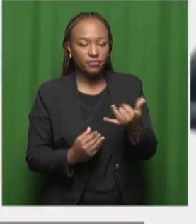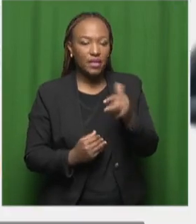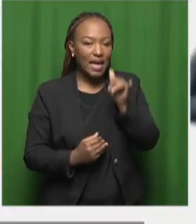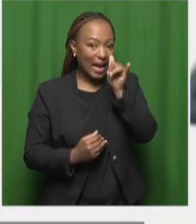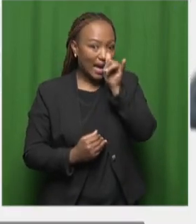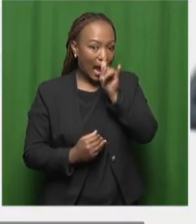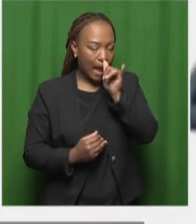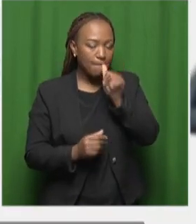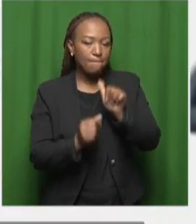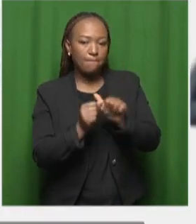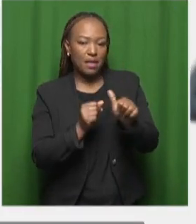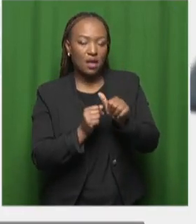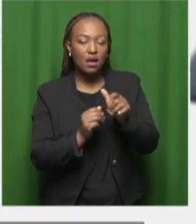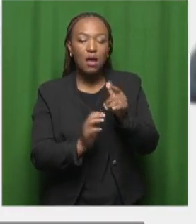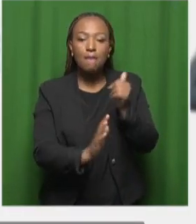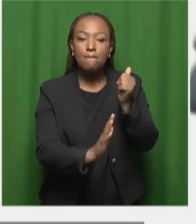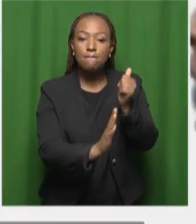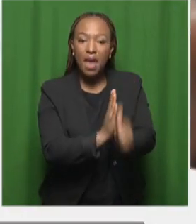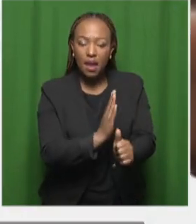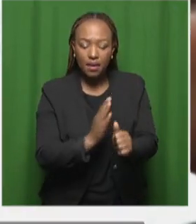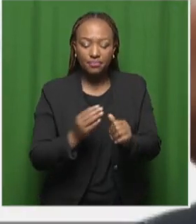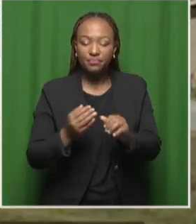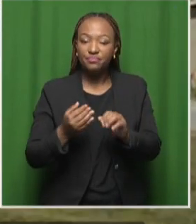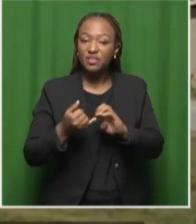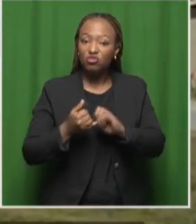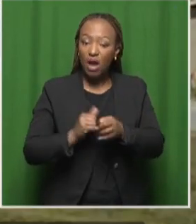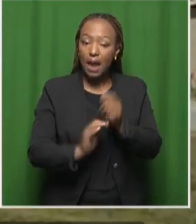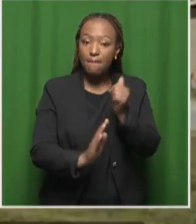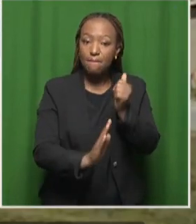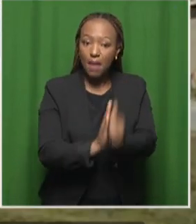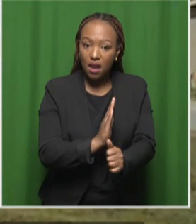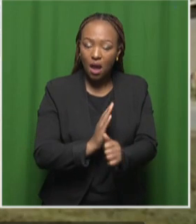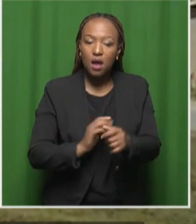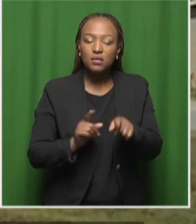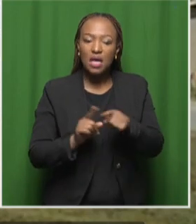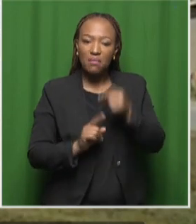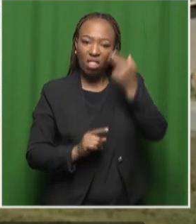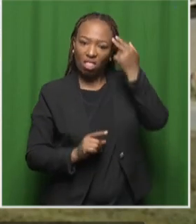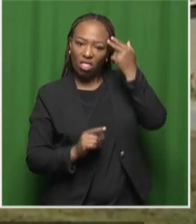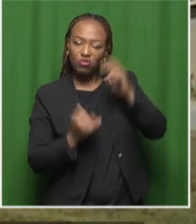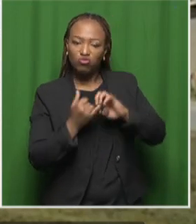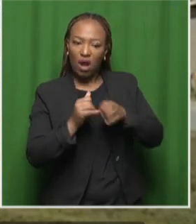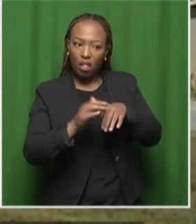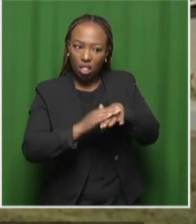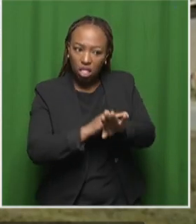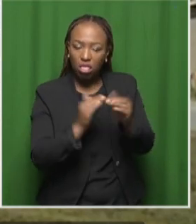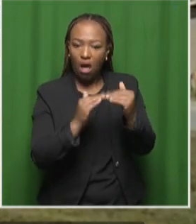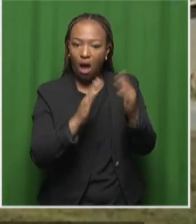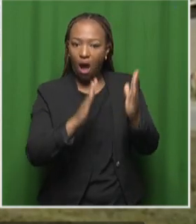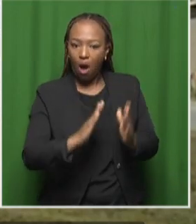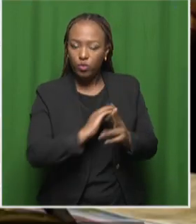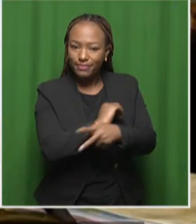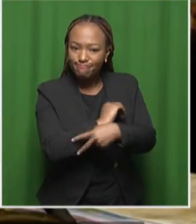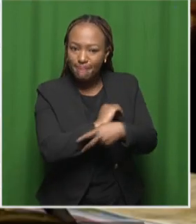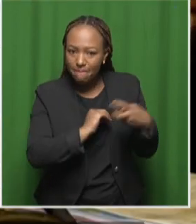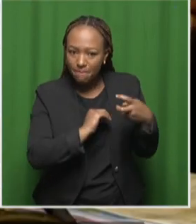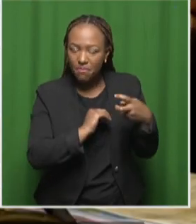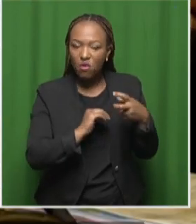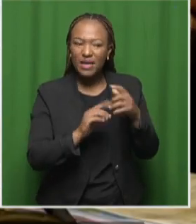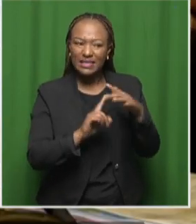includes murder, attempted murder, as well as robbery with aggravating circumstances. We are a